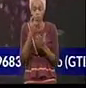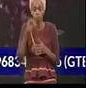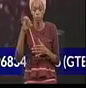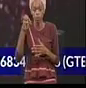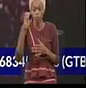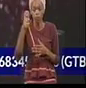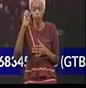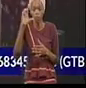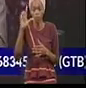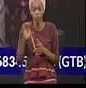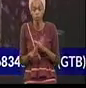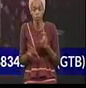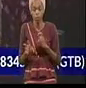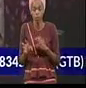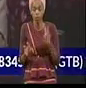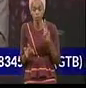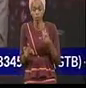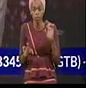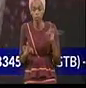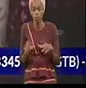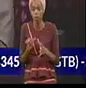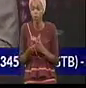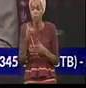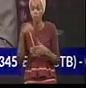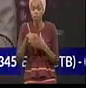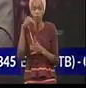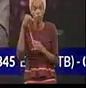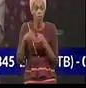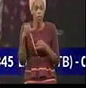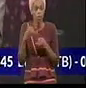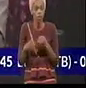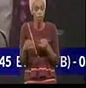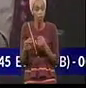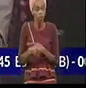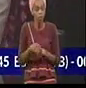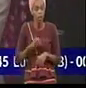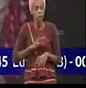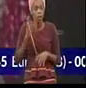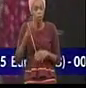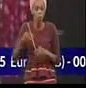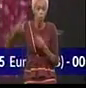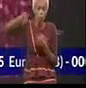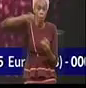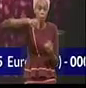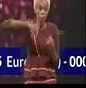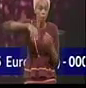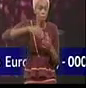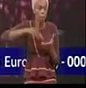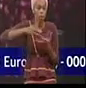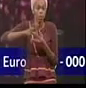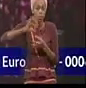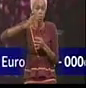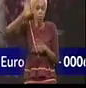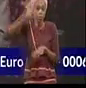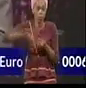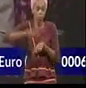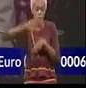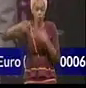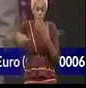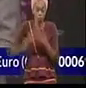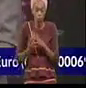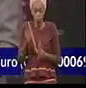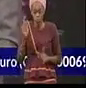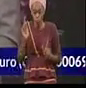chapter 2, verse 28, that in the last day I will pour out my spirit upon all flesh. We want to pray for the church. In this